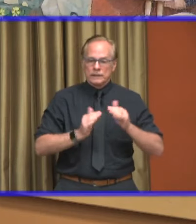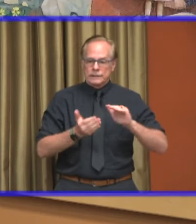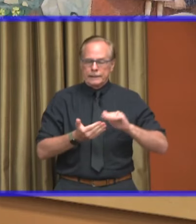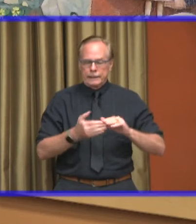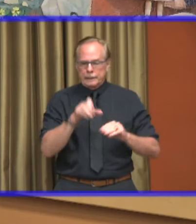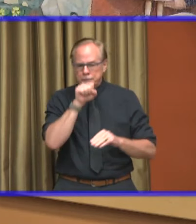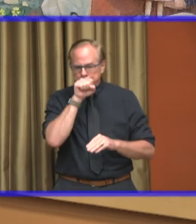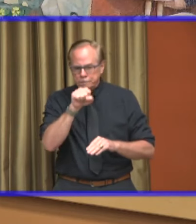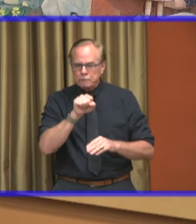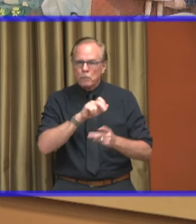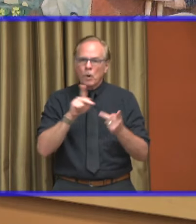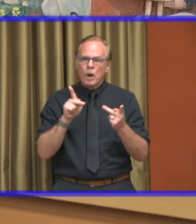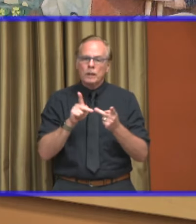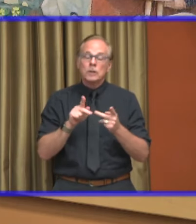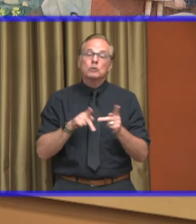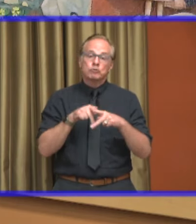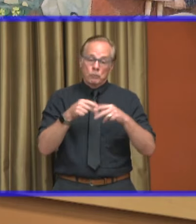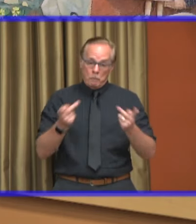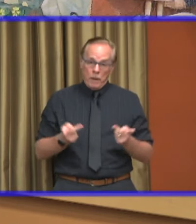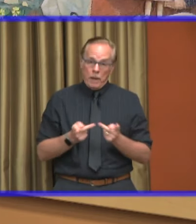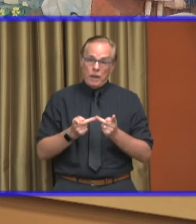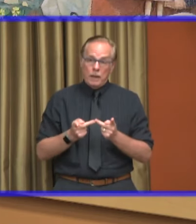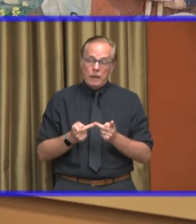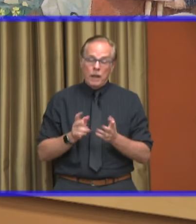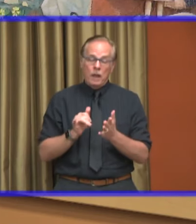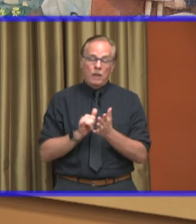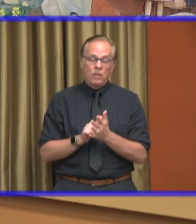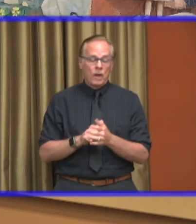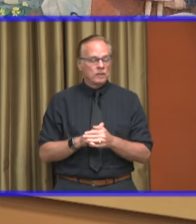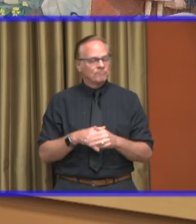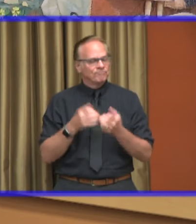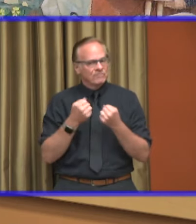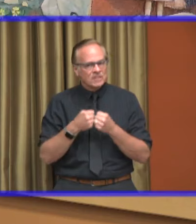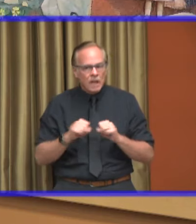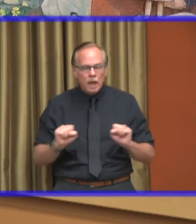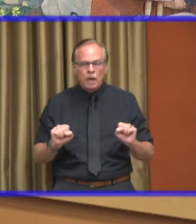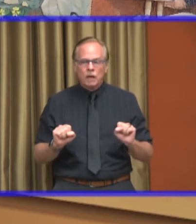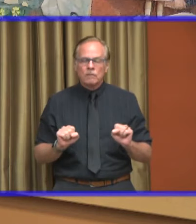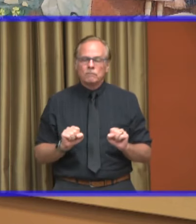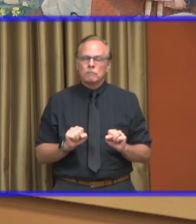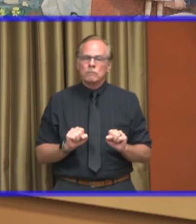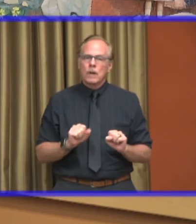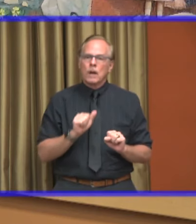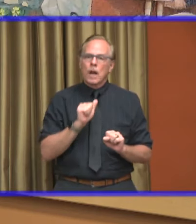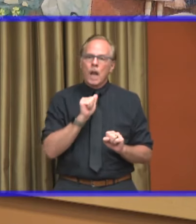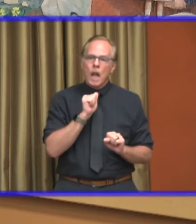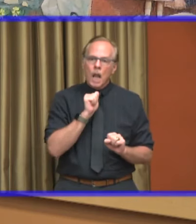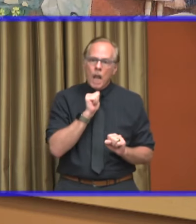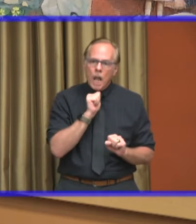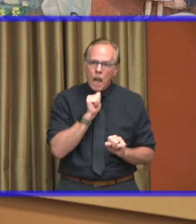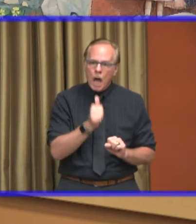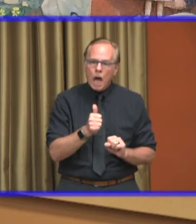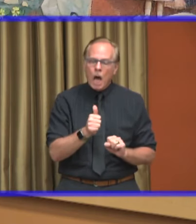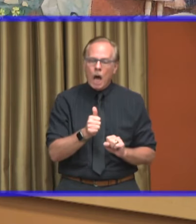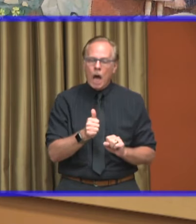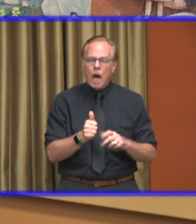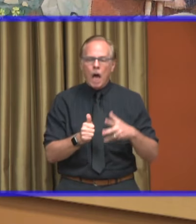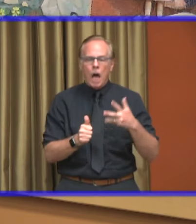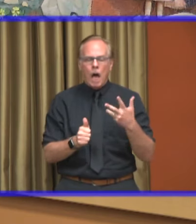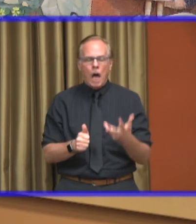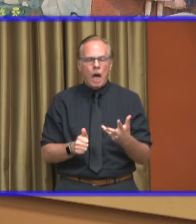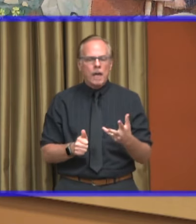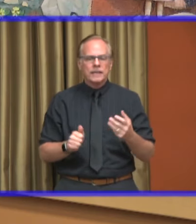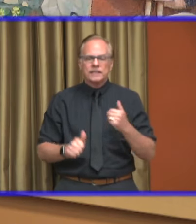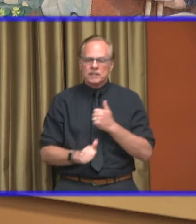city, to a place of assurance of safety where it's not felt, and confidence